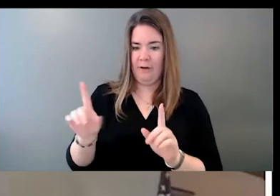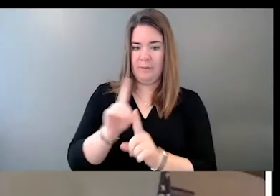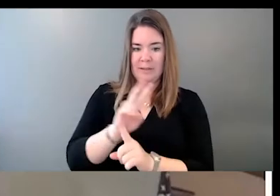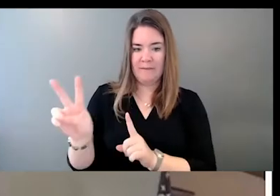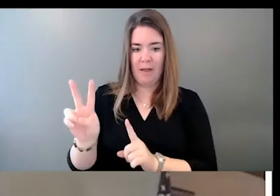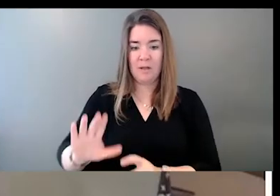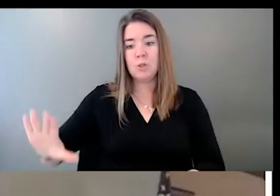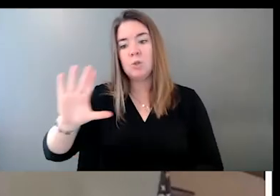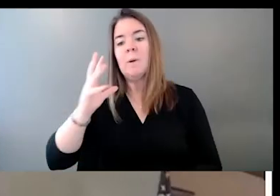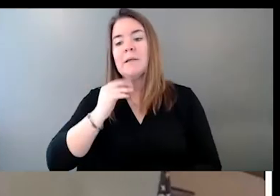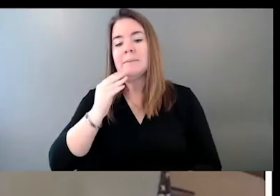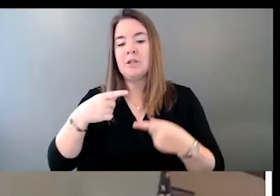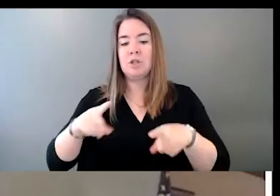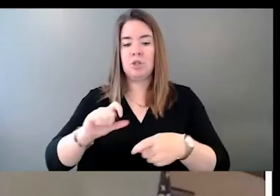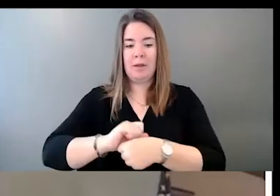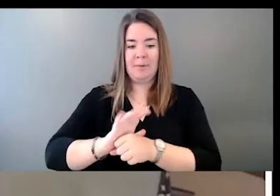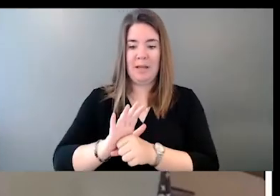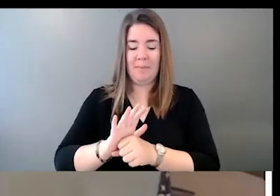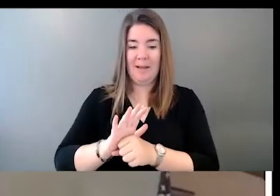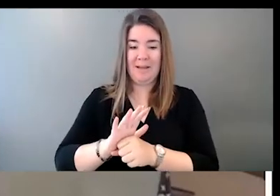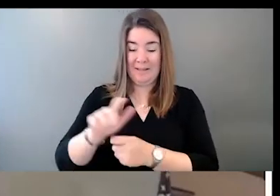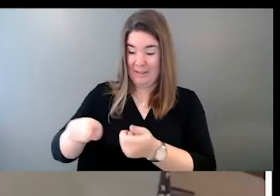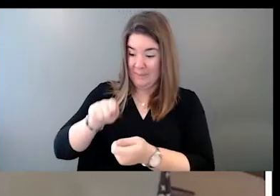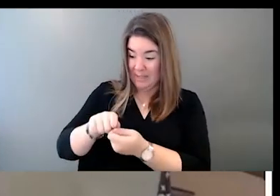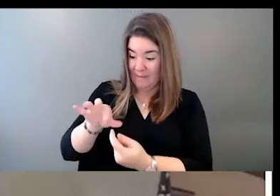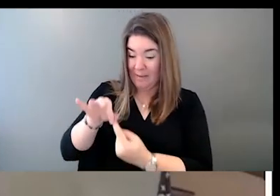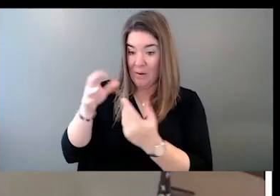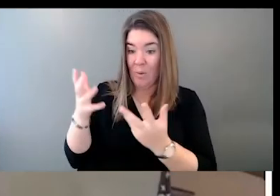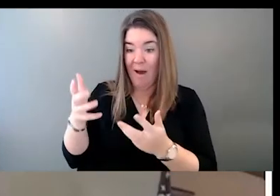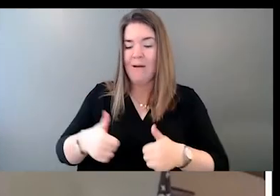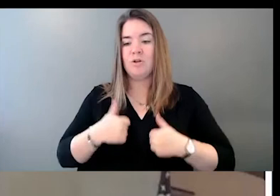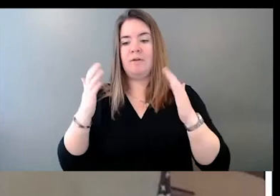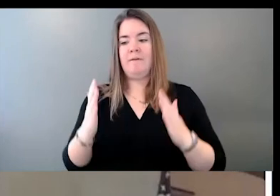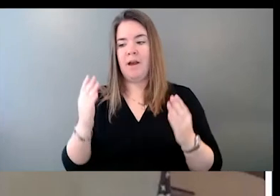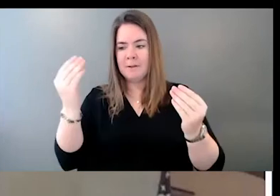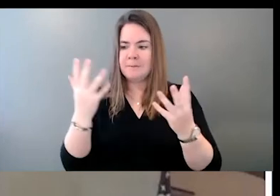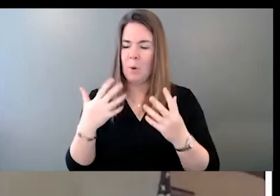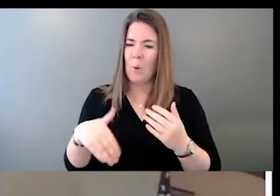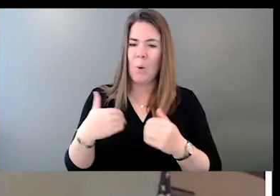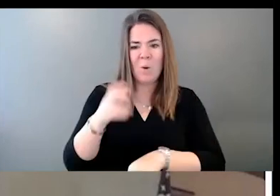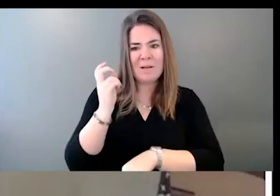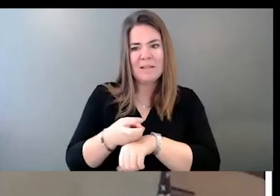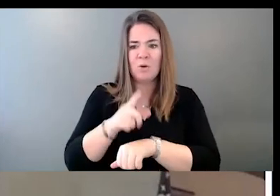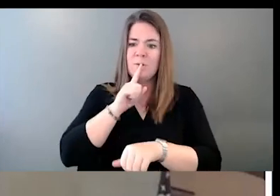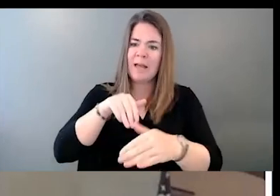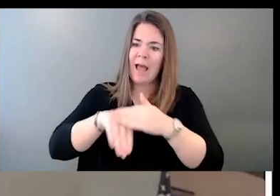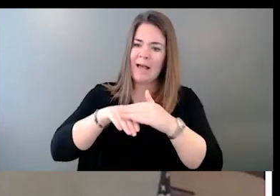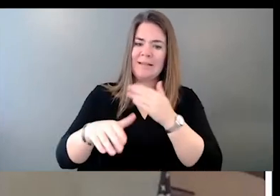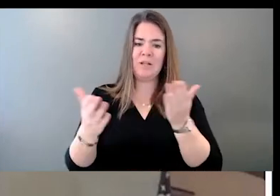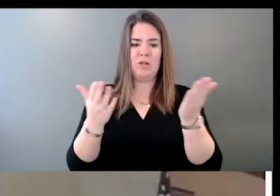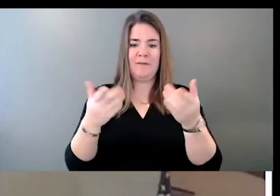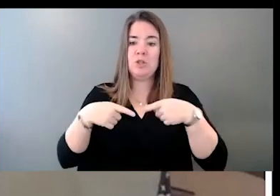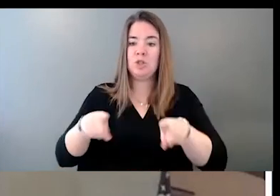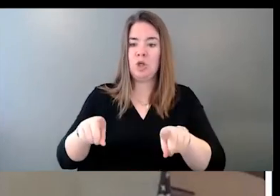the pandemic. In particular, some survivors told us how difficult it was to access services during the